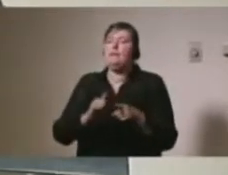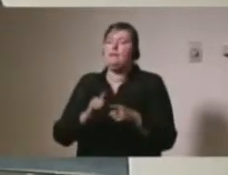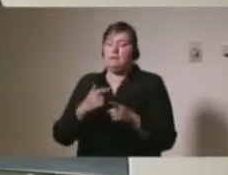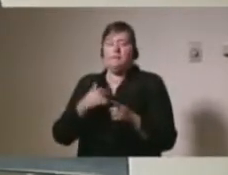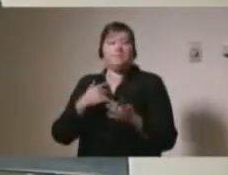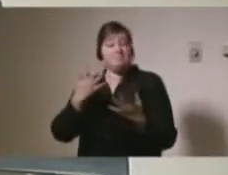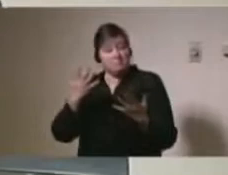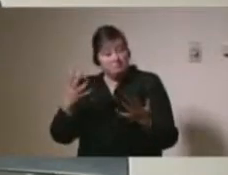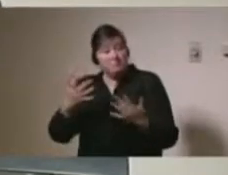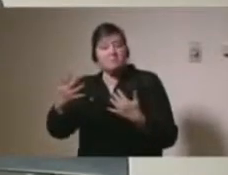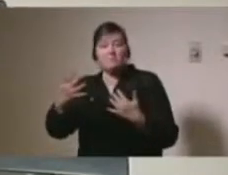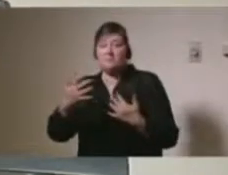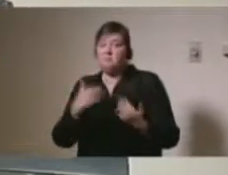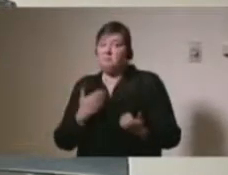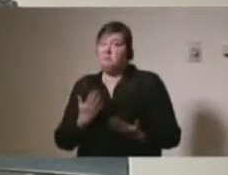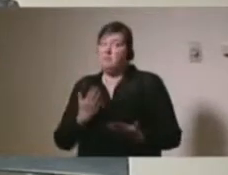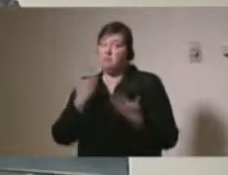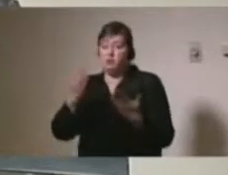in Canada.